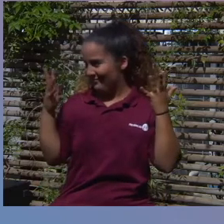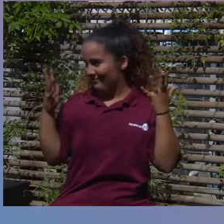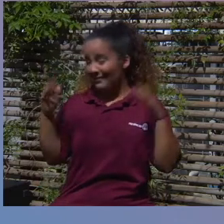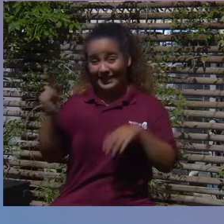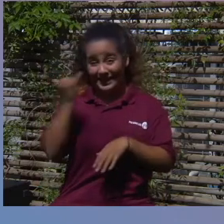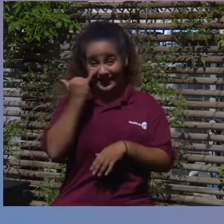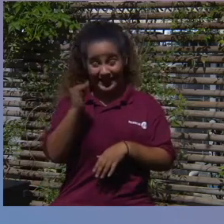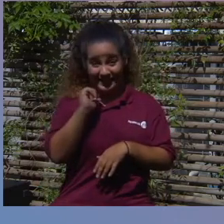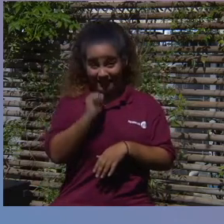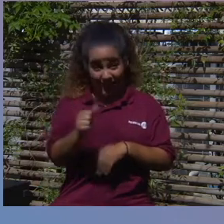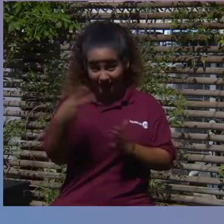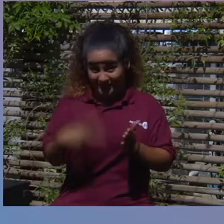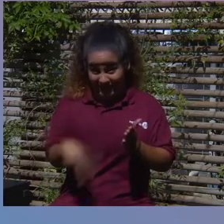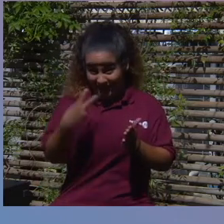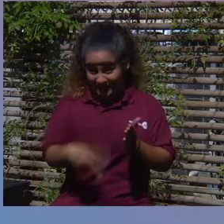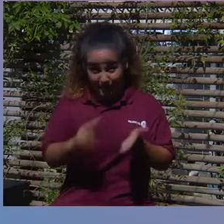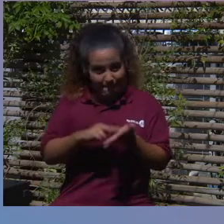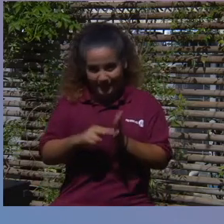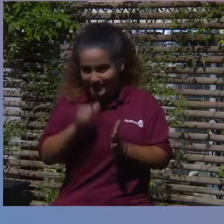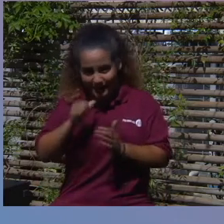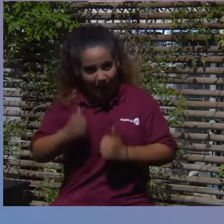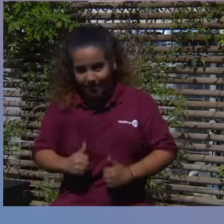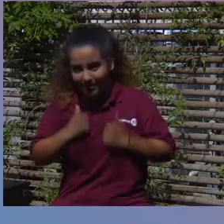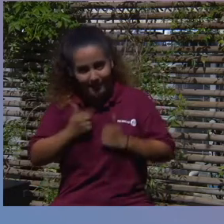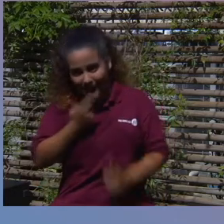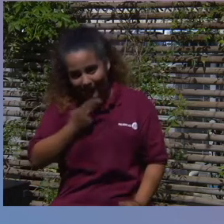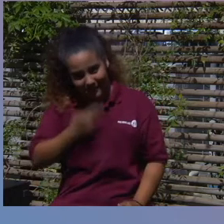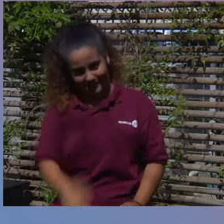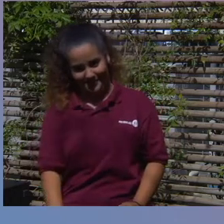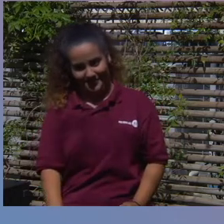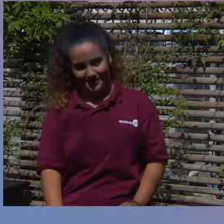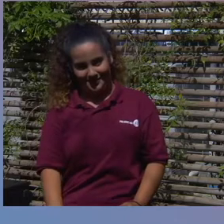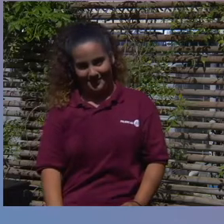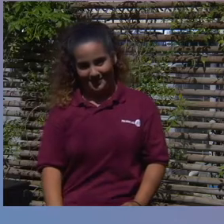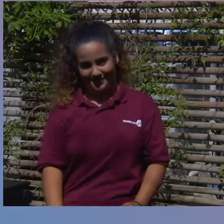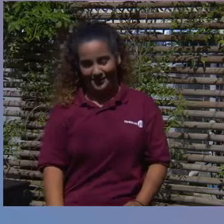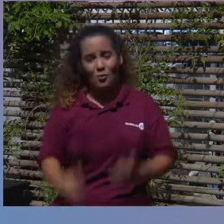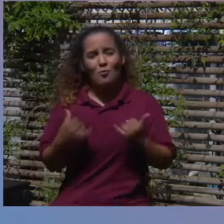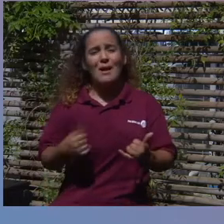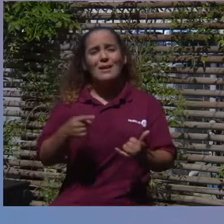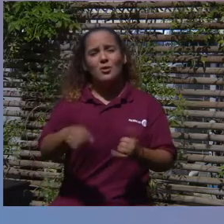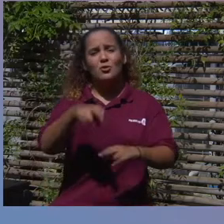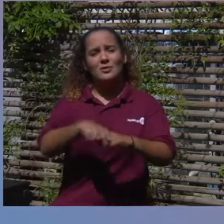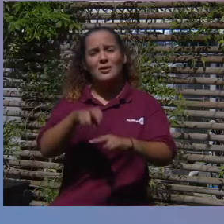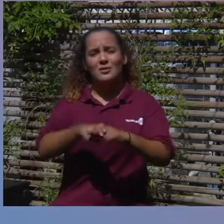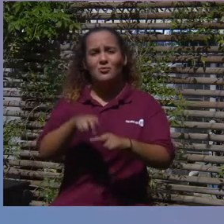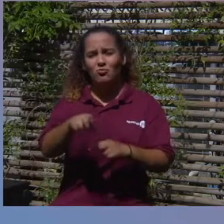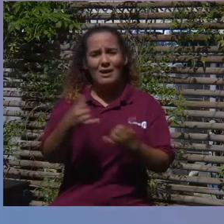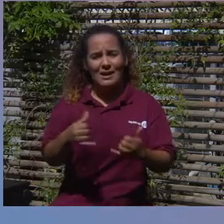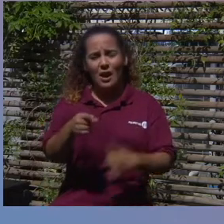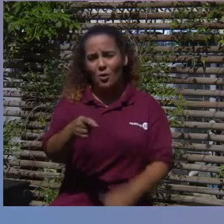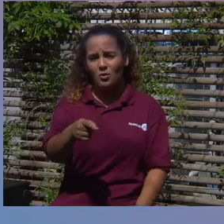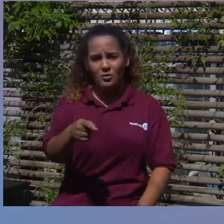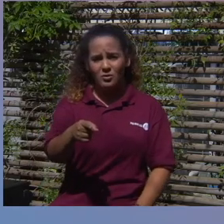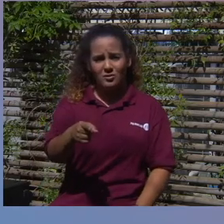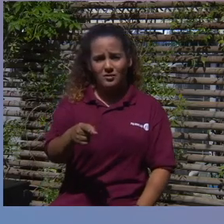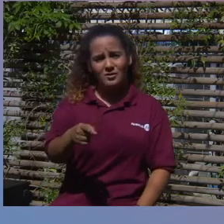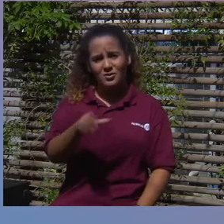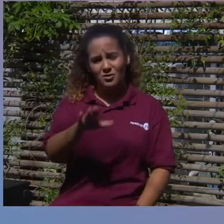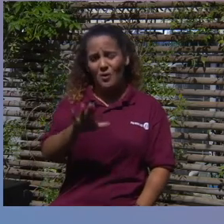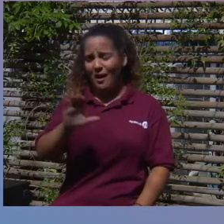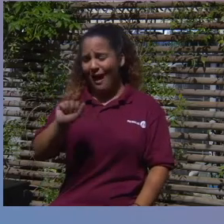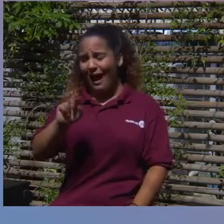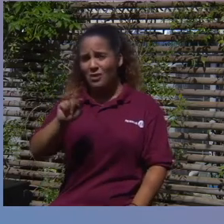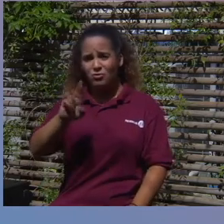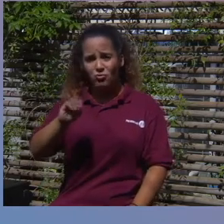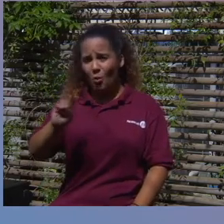If it's not dancing, it's not living, honey. Right now, you sitting here, astral dust is penetrating your body.